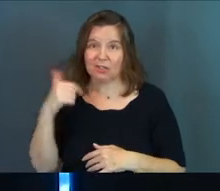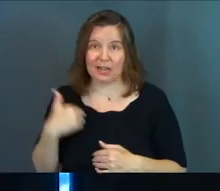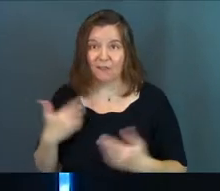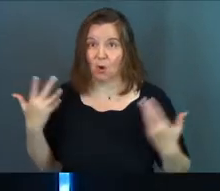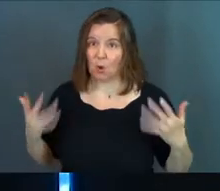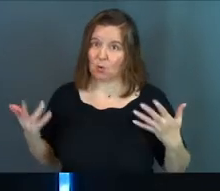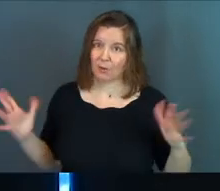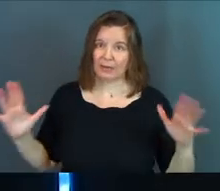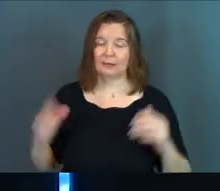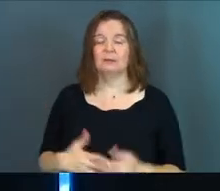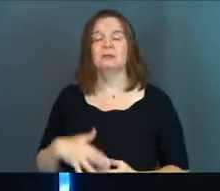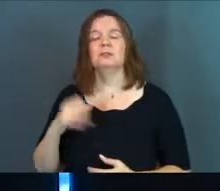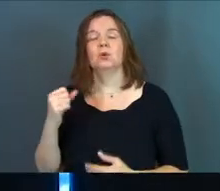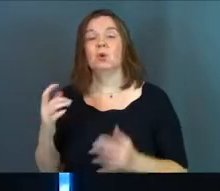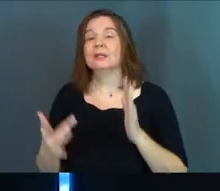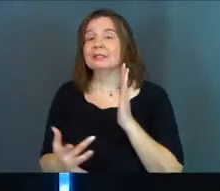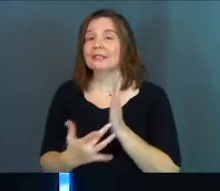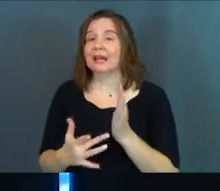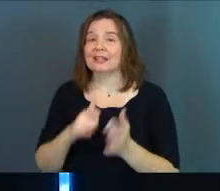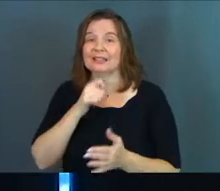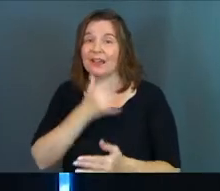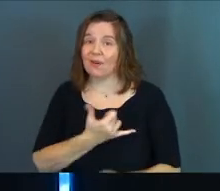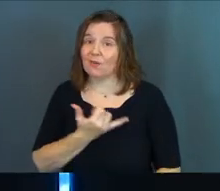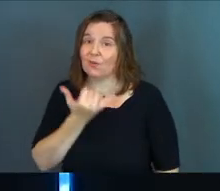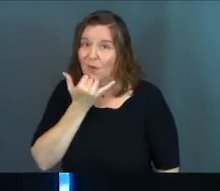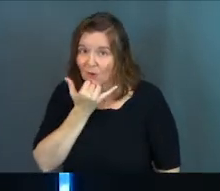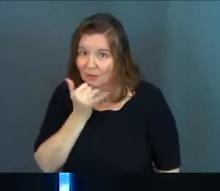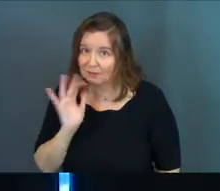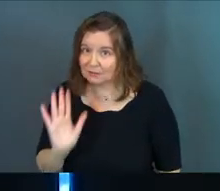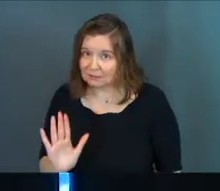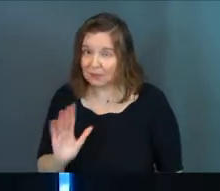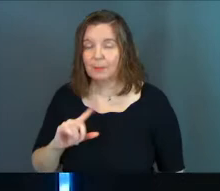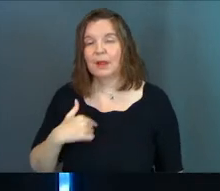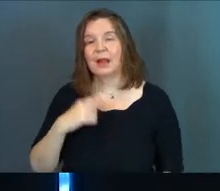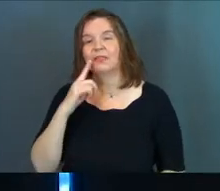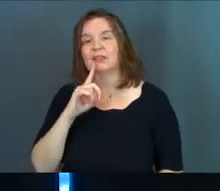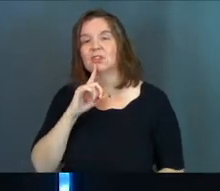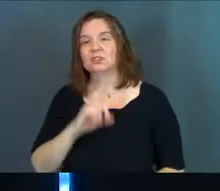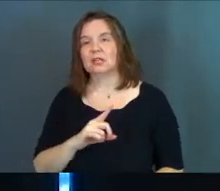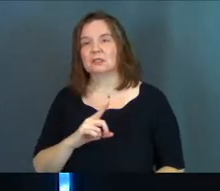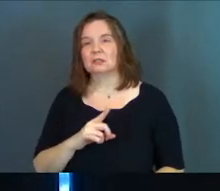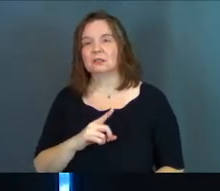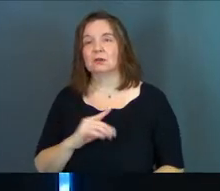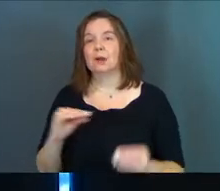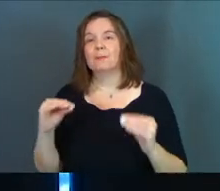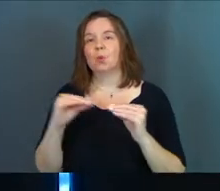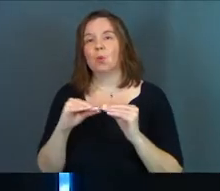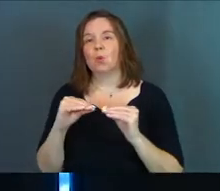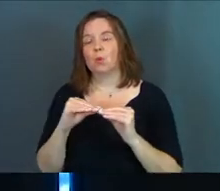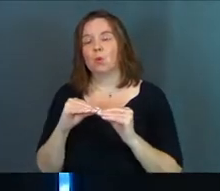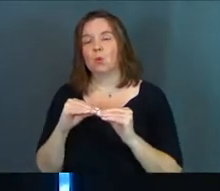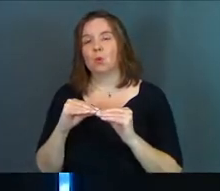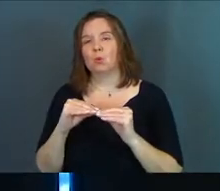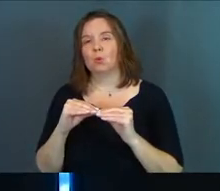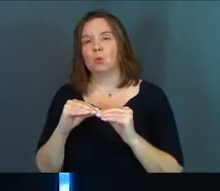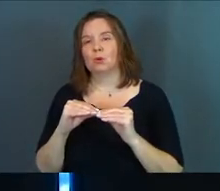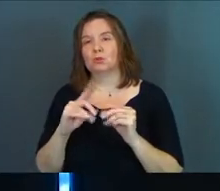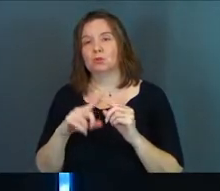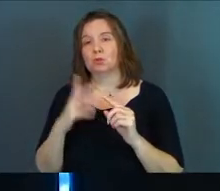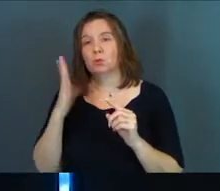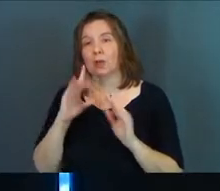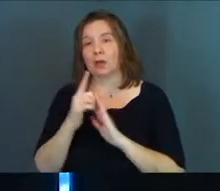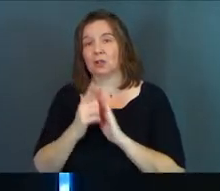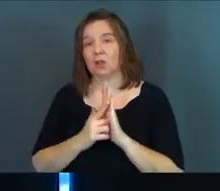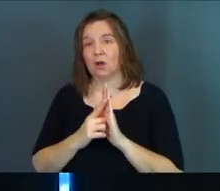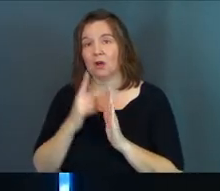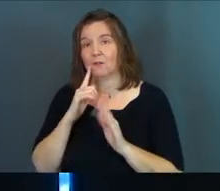have already. So technically you're not wrong, okay? But I think there's actually more and to God's